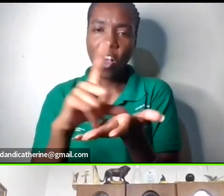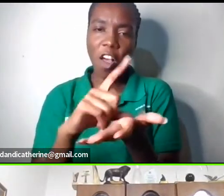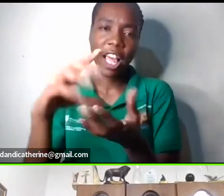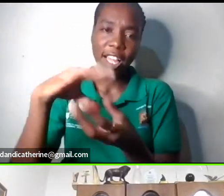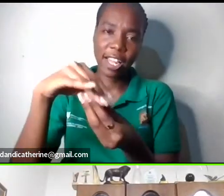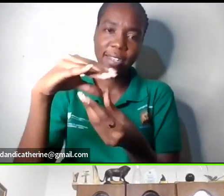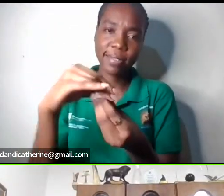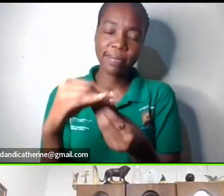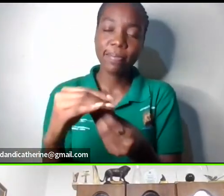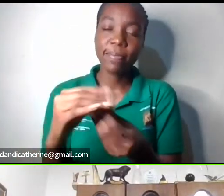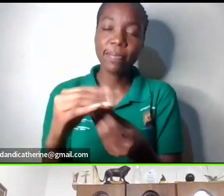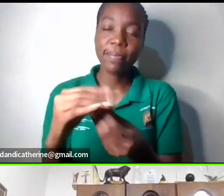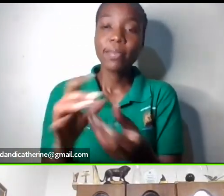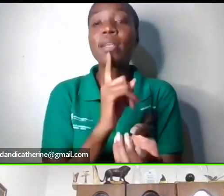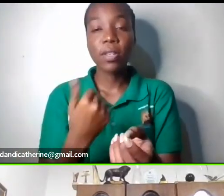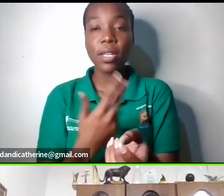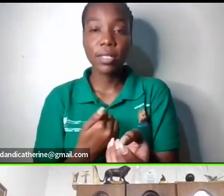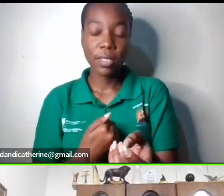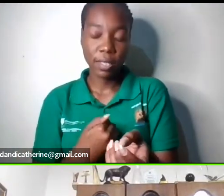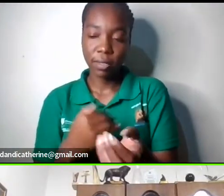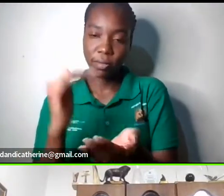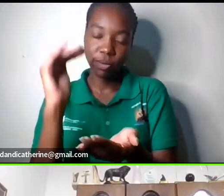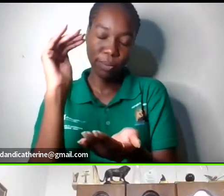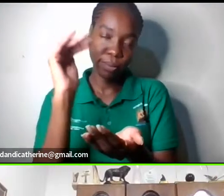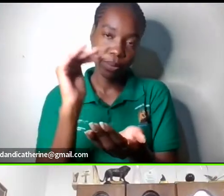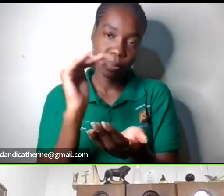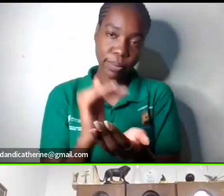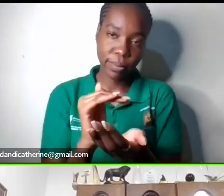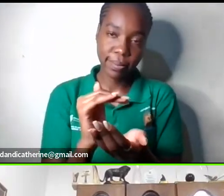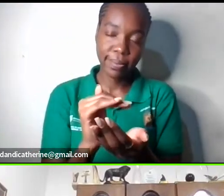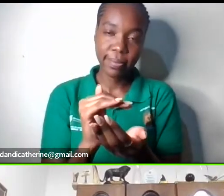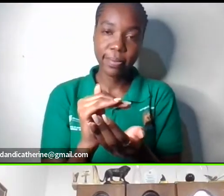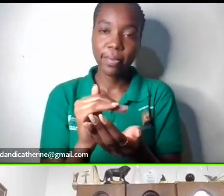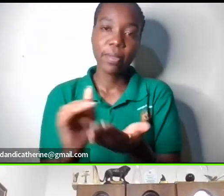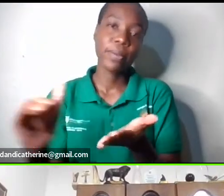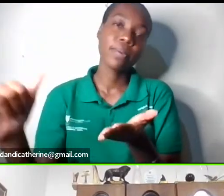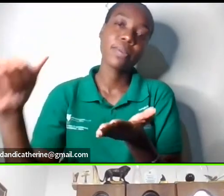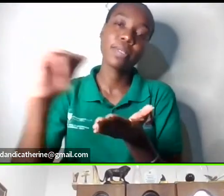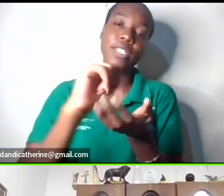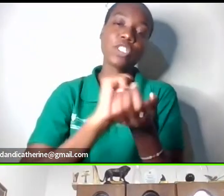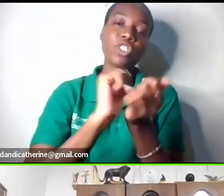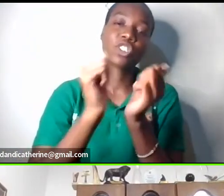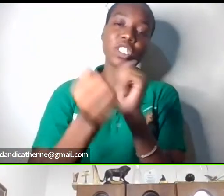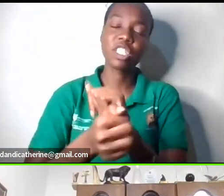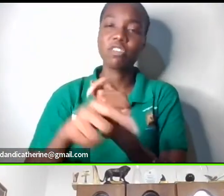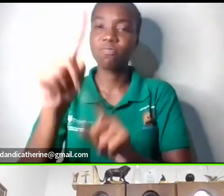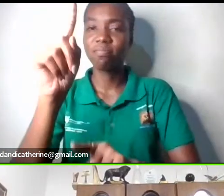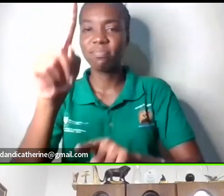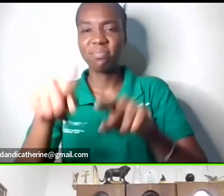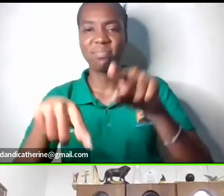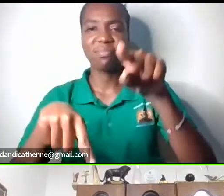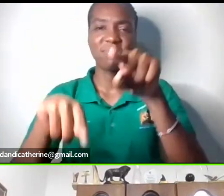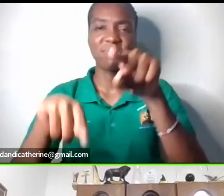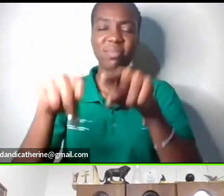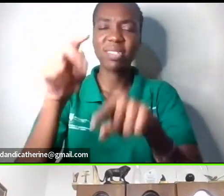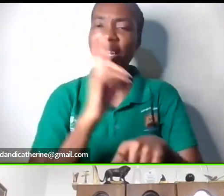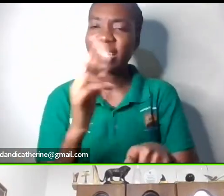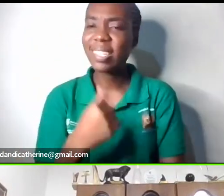have reduced foreign exchange fluctuation risk when we're investing Kenya